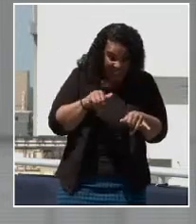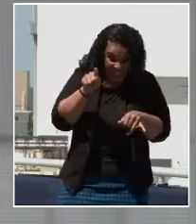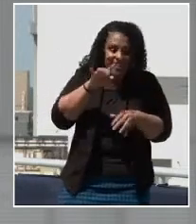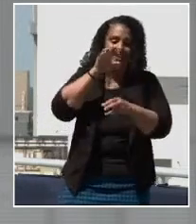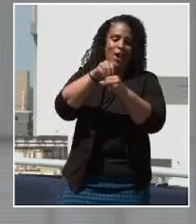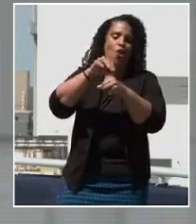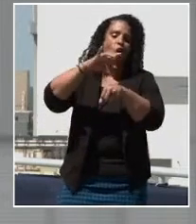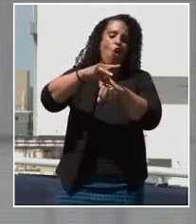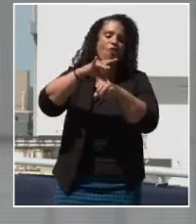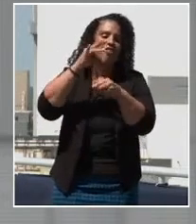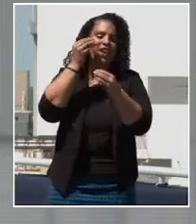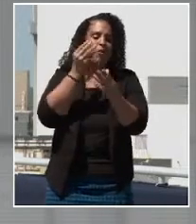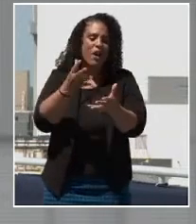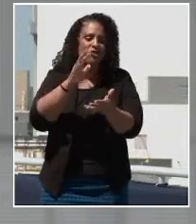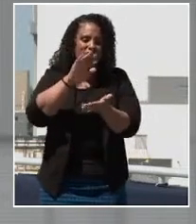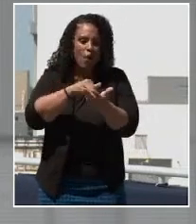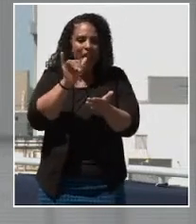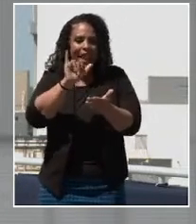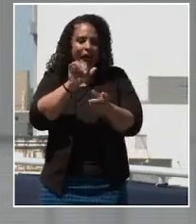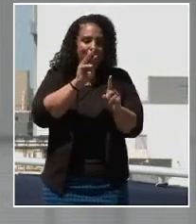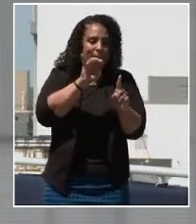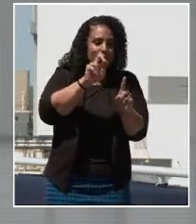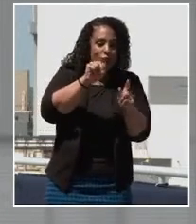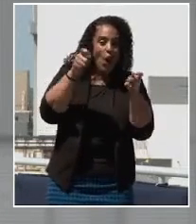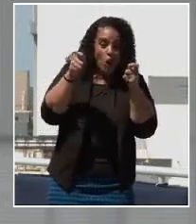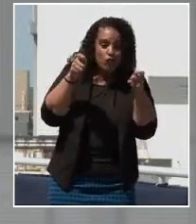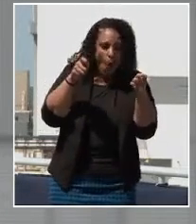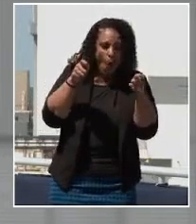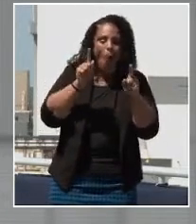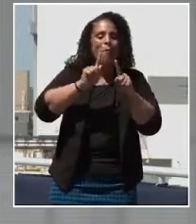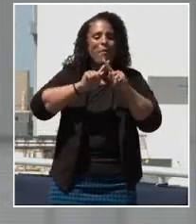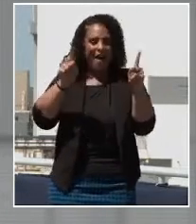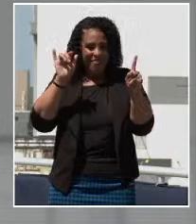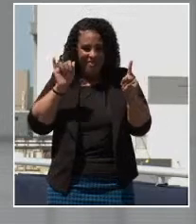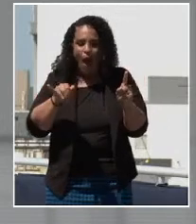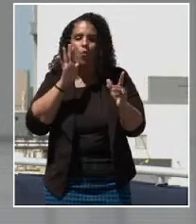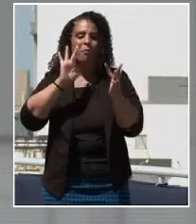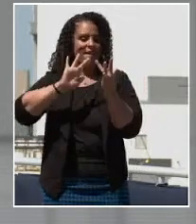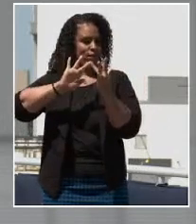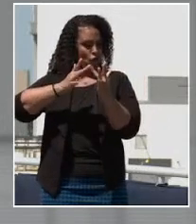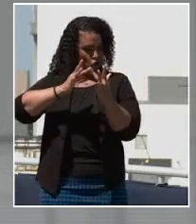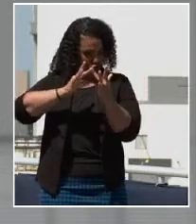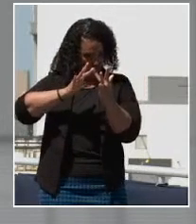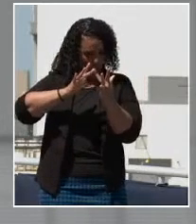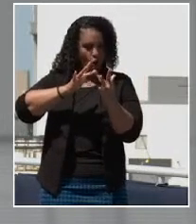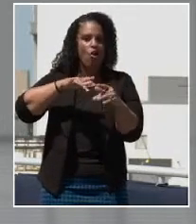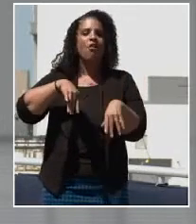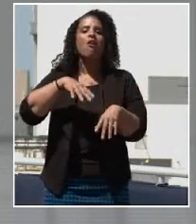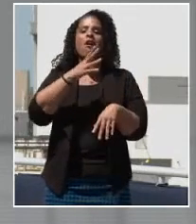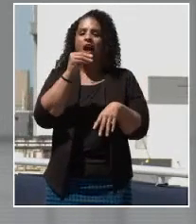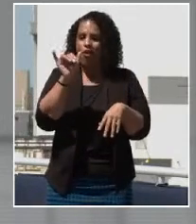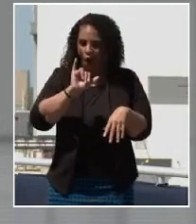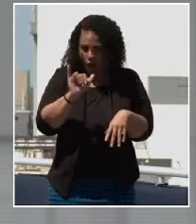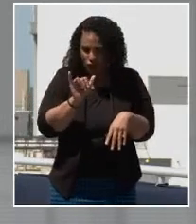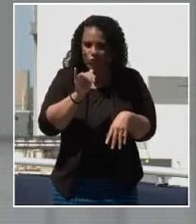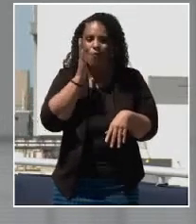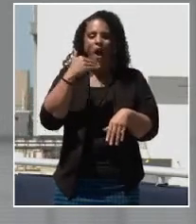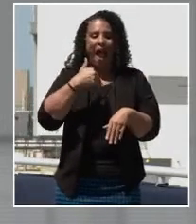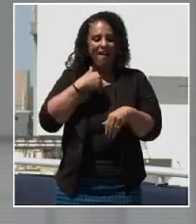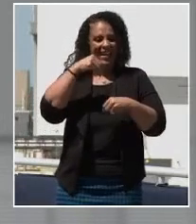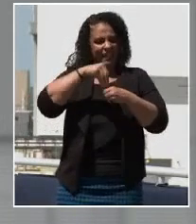center like a miss control but it'll be virtual as well we'll even have it